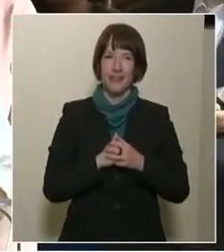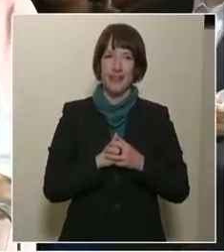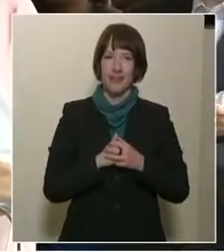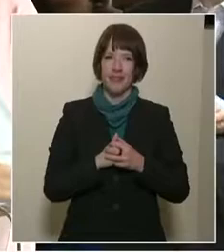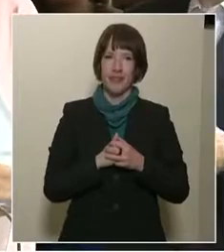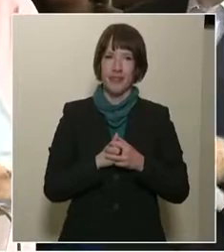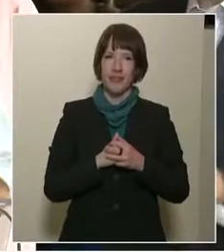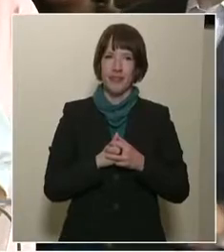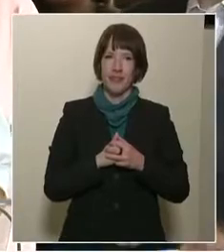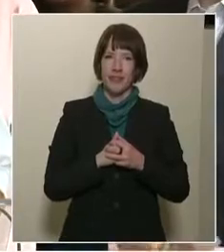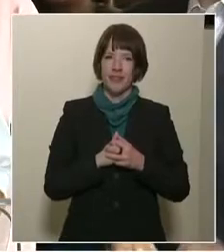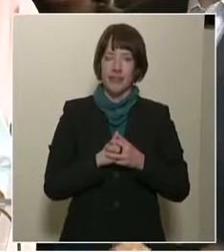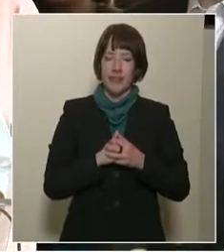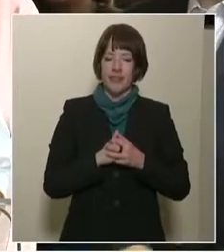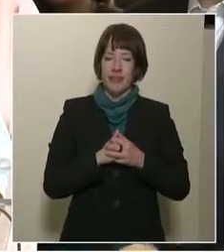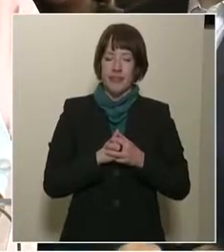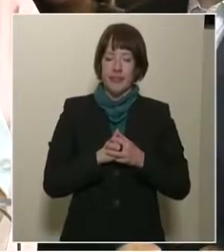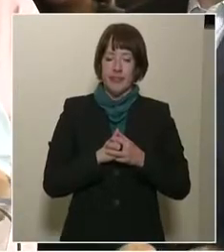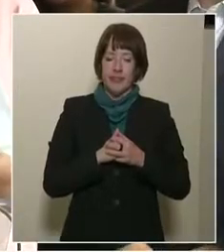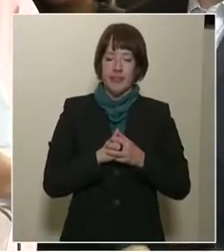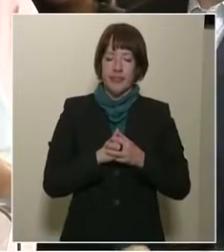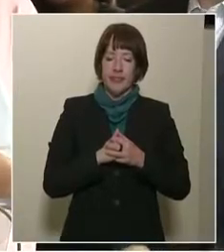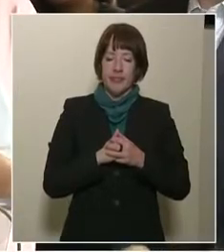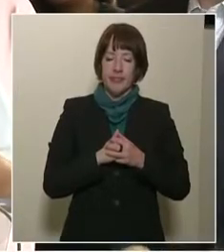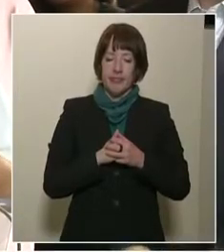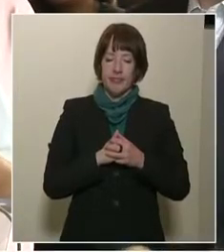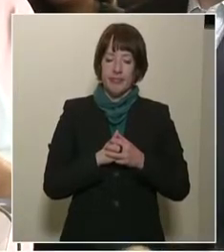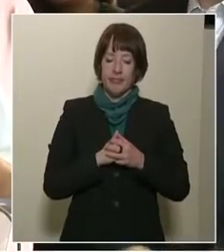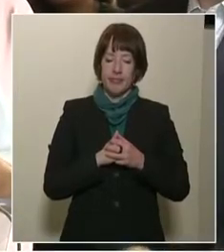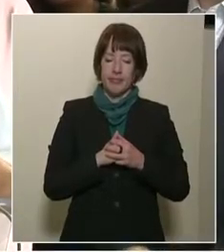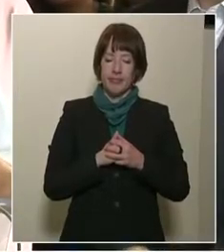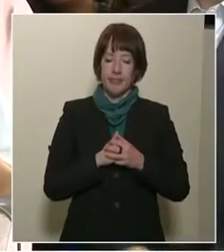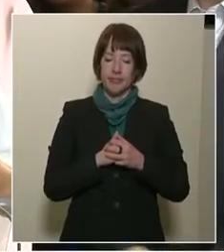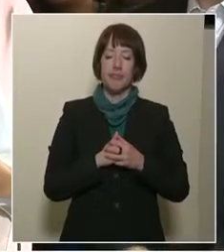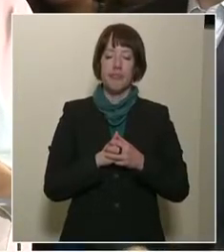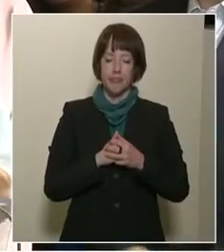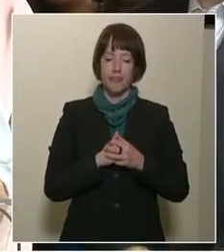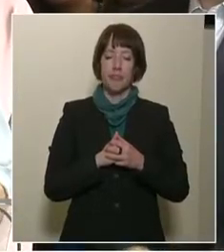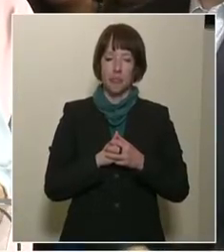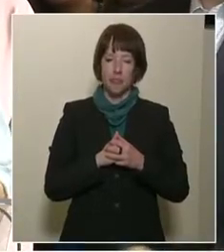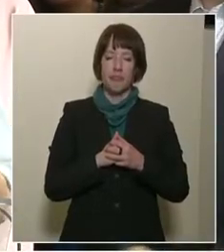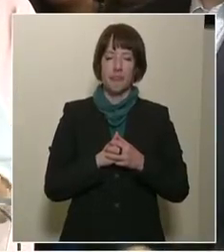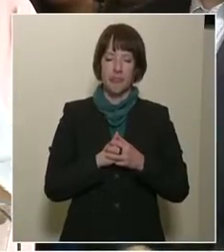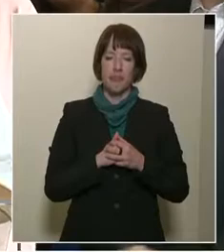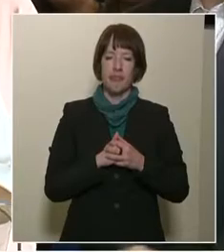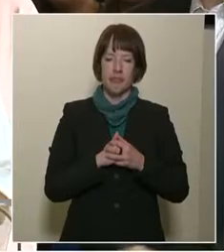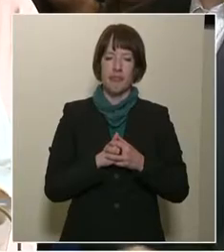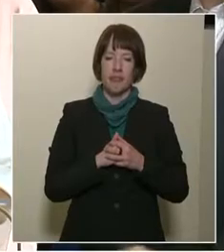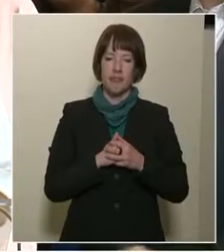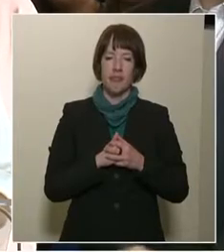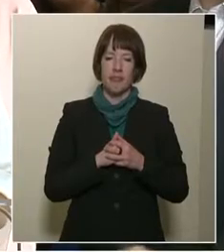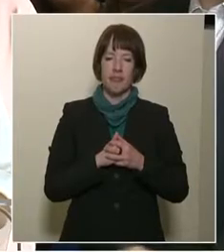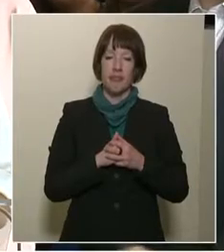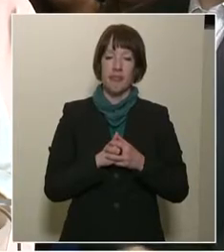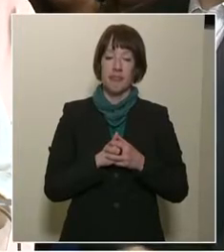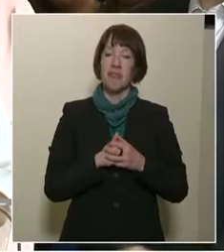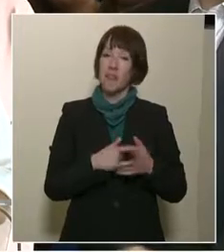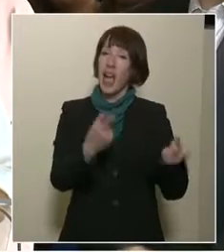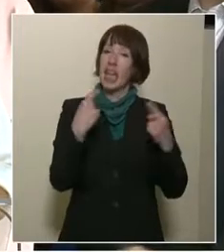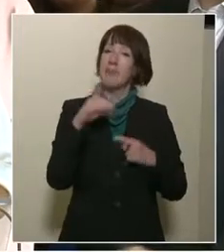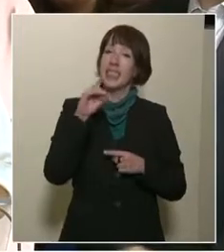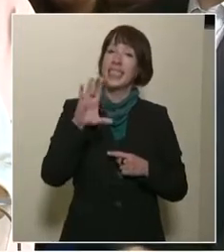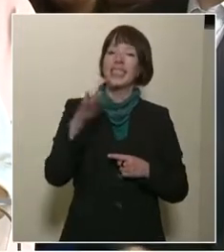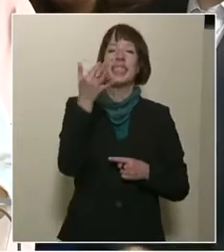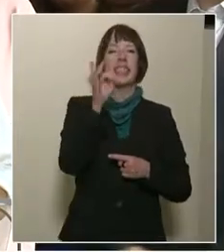I'll just say a few brief words. So I came here, as I said, in 1982